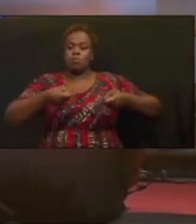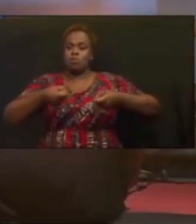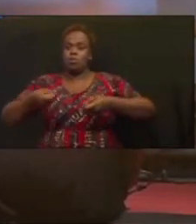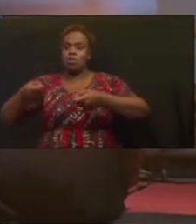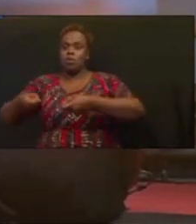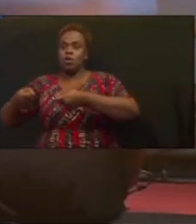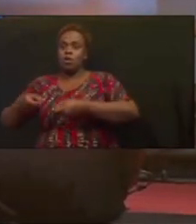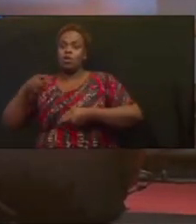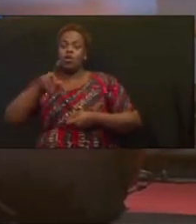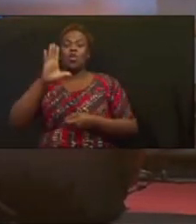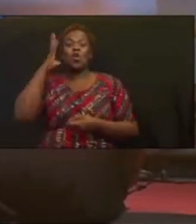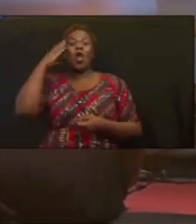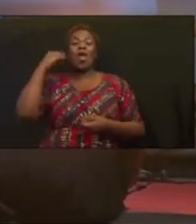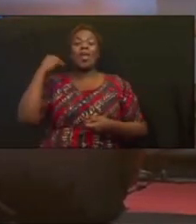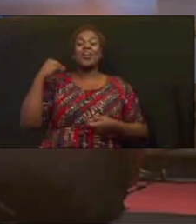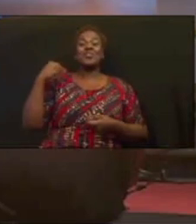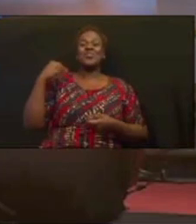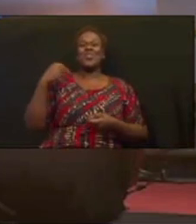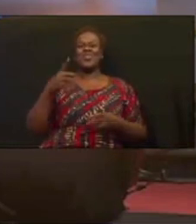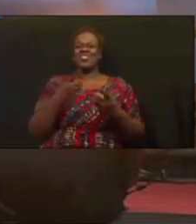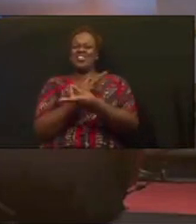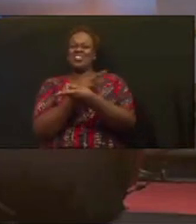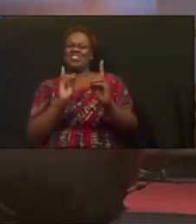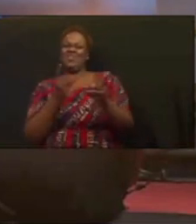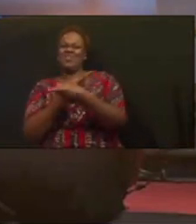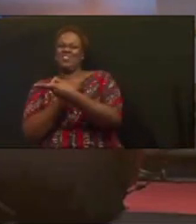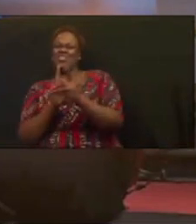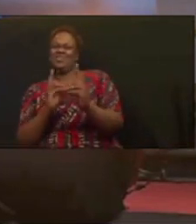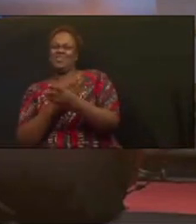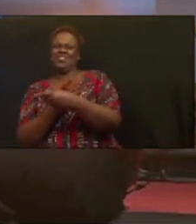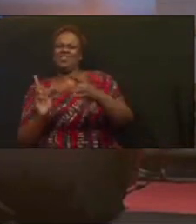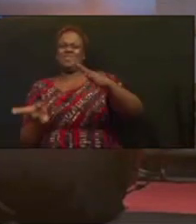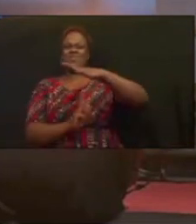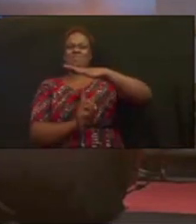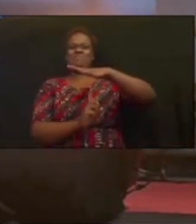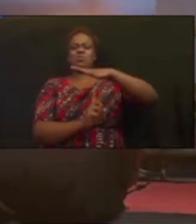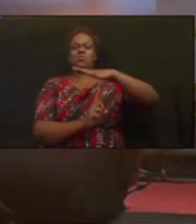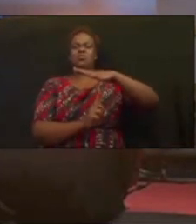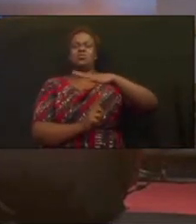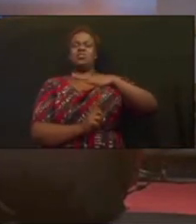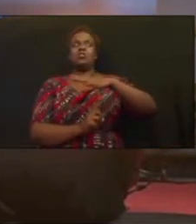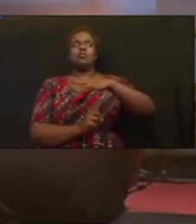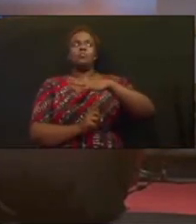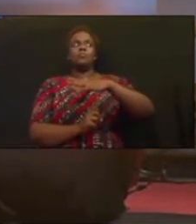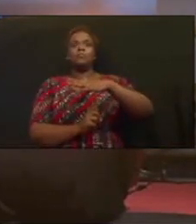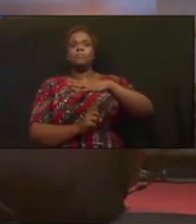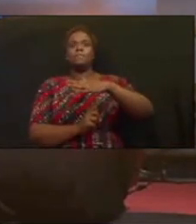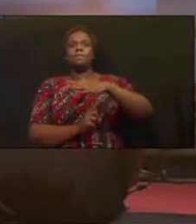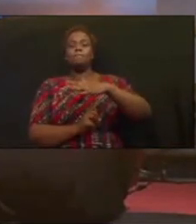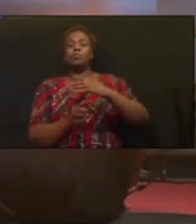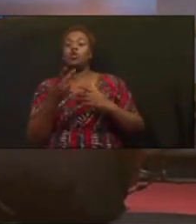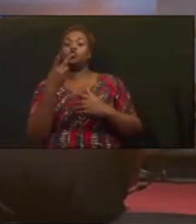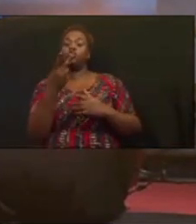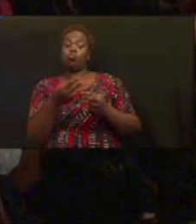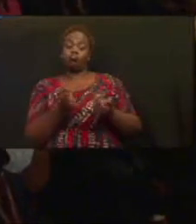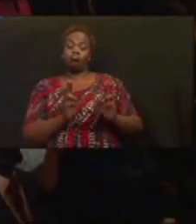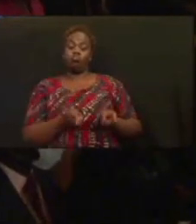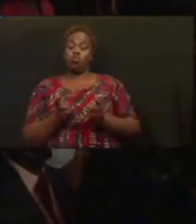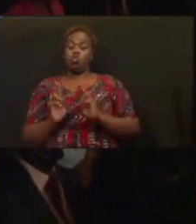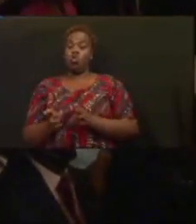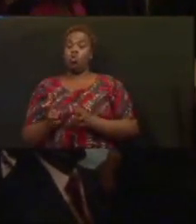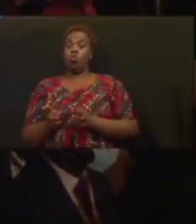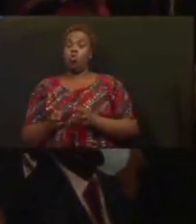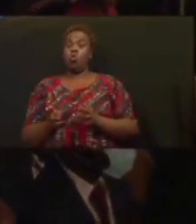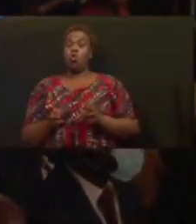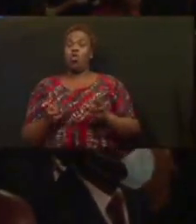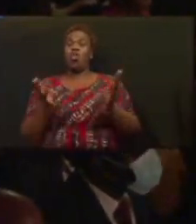ministries. It will be another dimension of the ministry of the Spirit through ordinary men. But